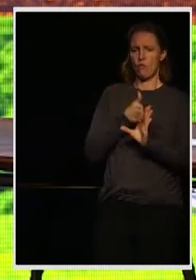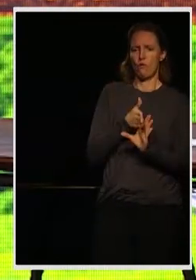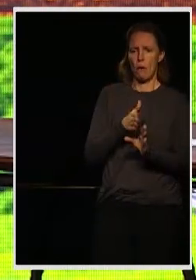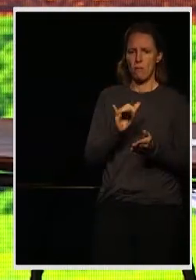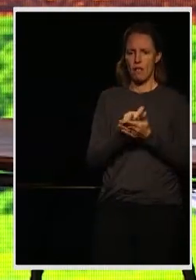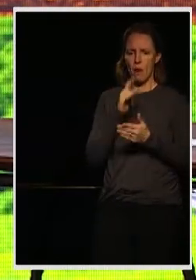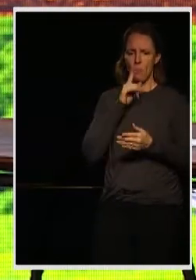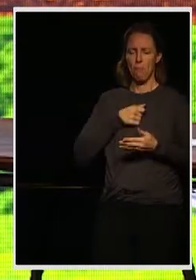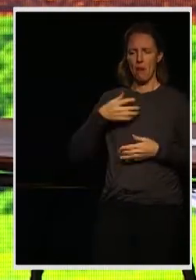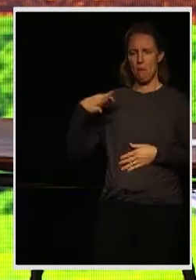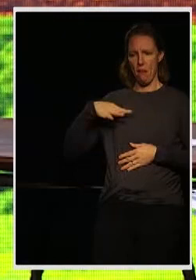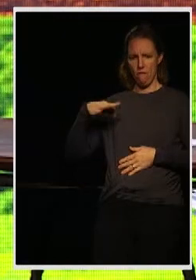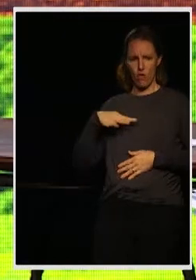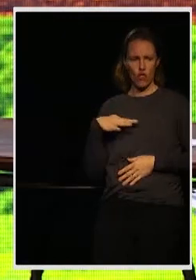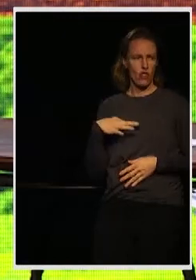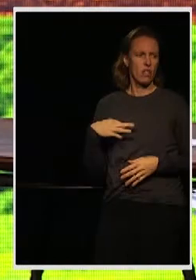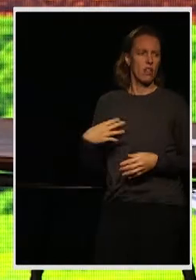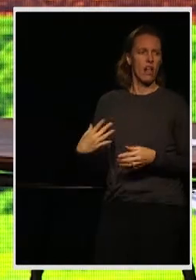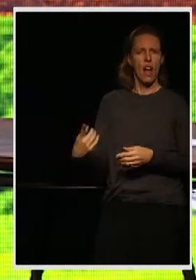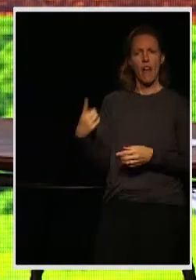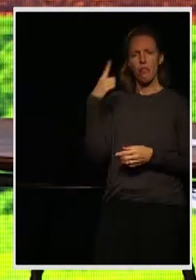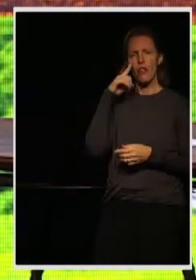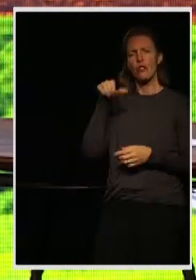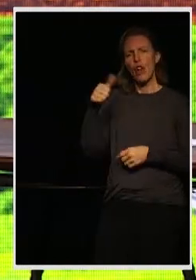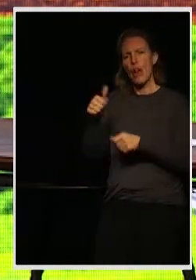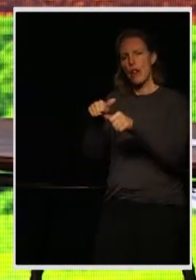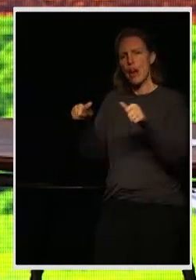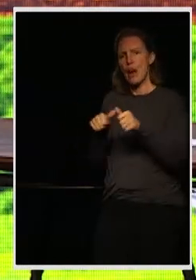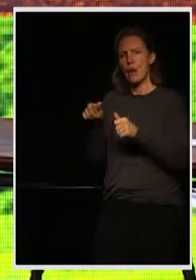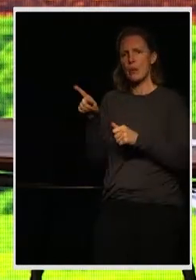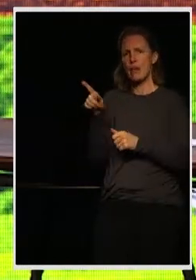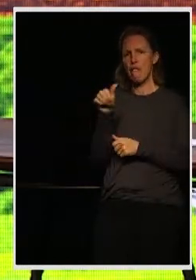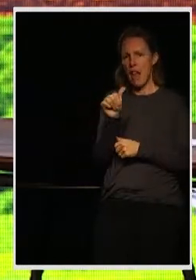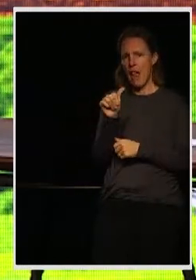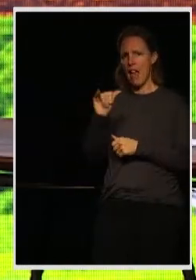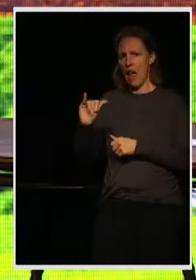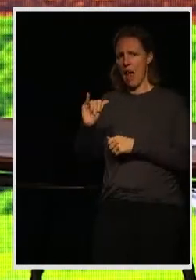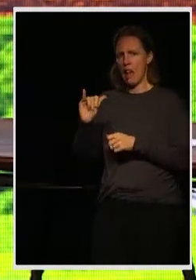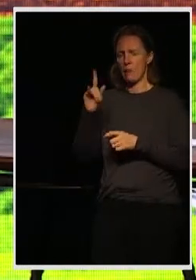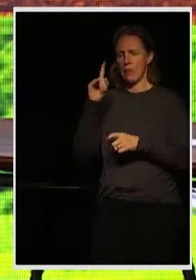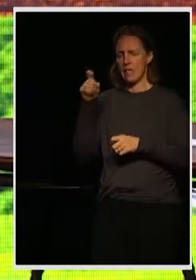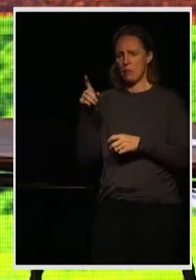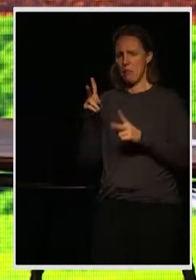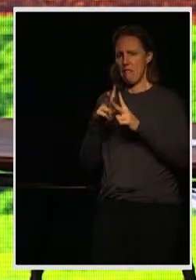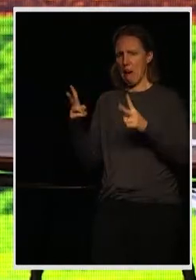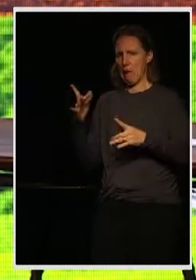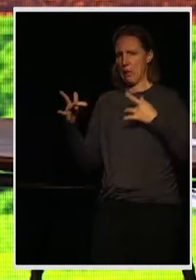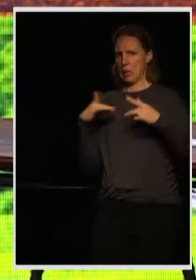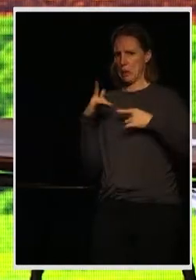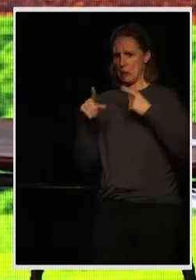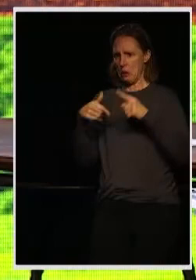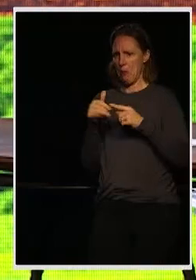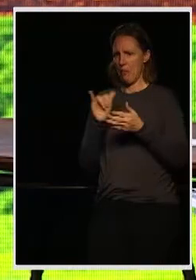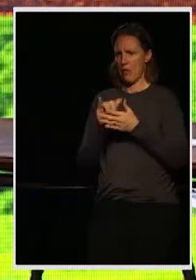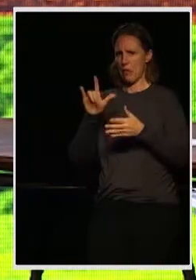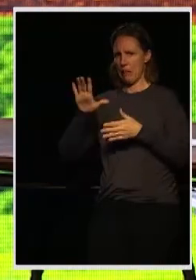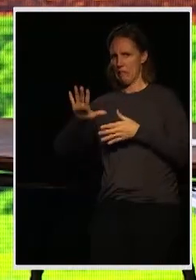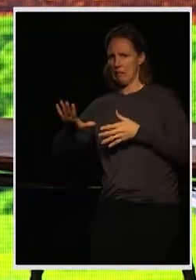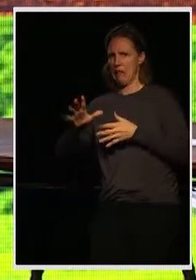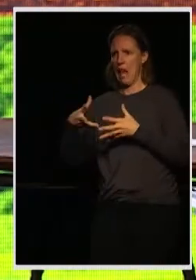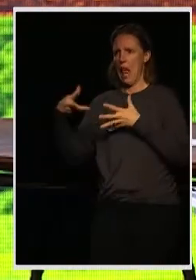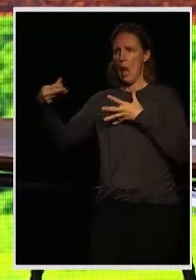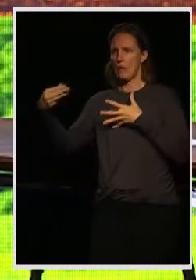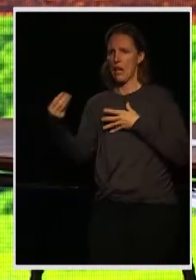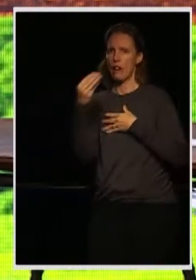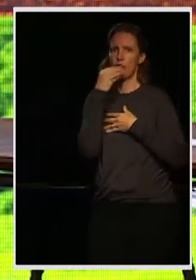going to be net beneficial. I think there's other areas of AI applications that we need to be very concerned about. Those are kind of outside of the food and